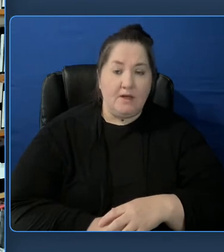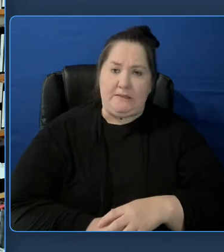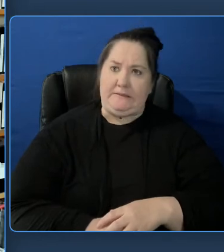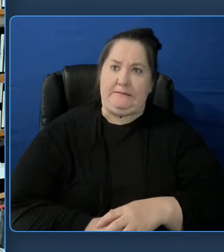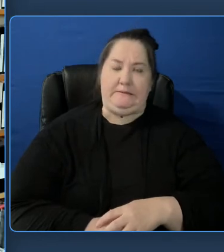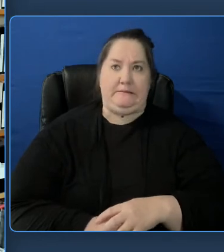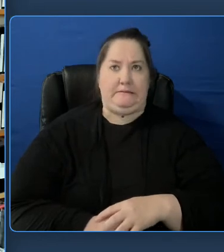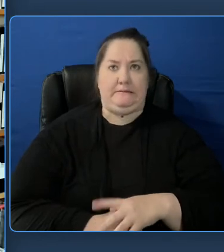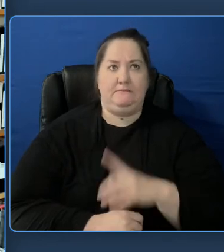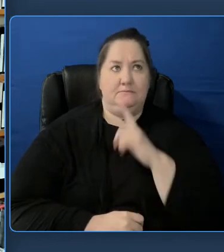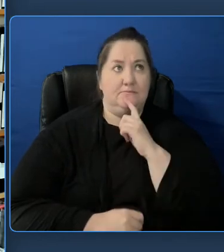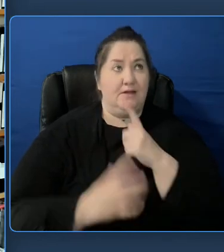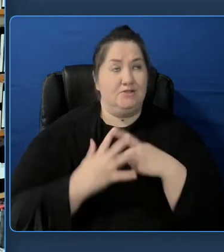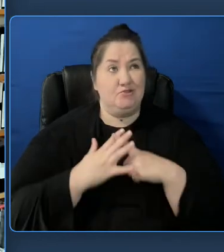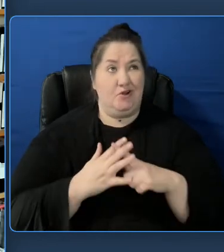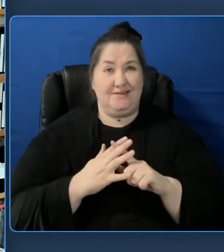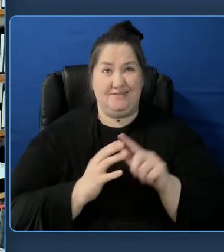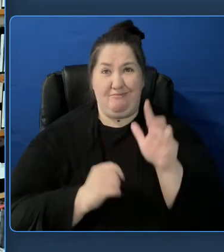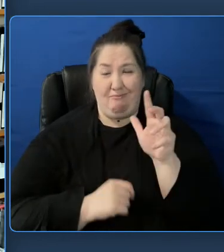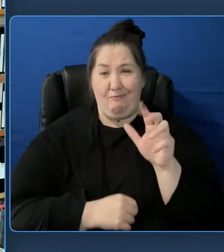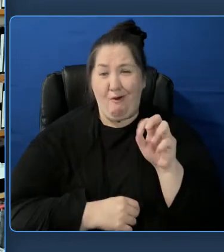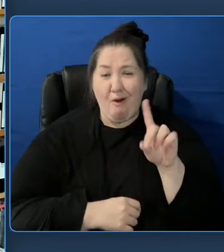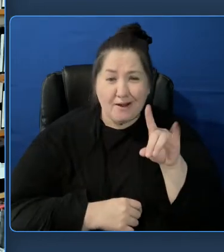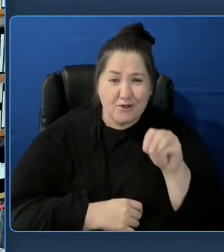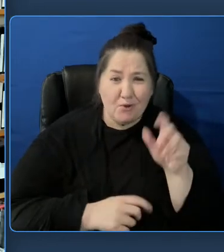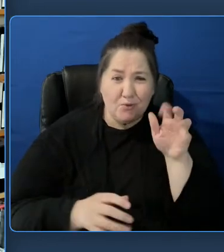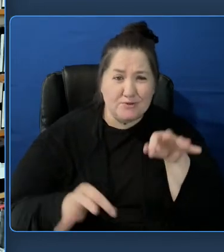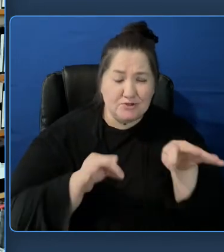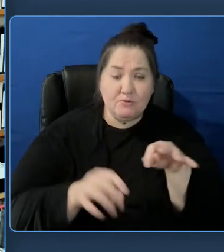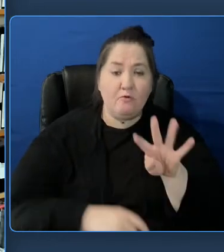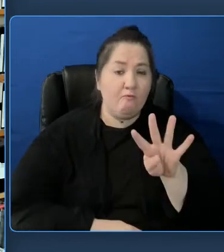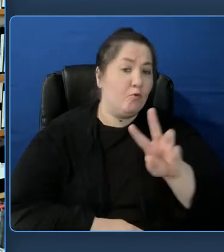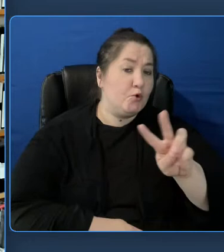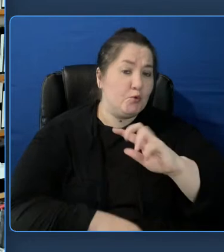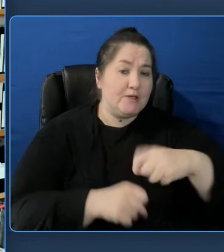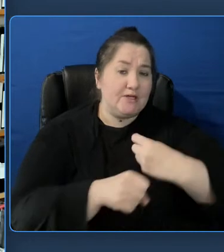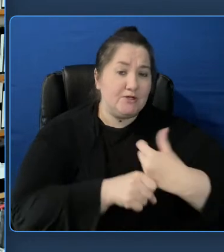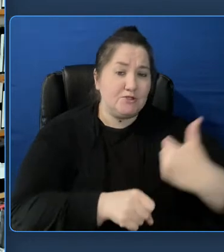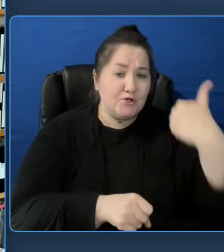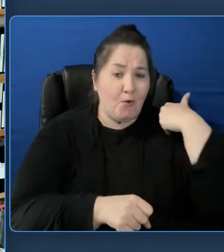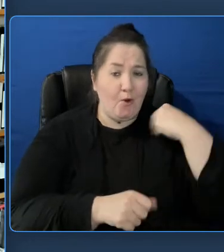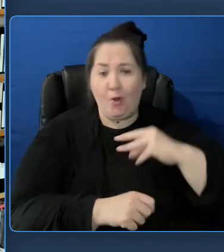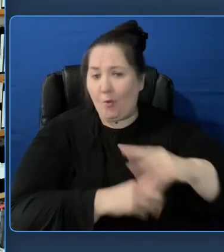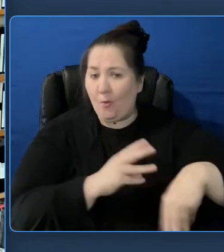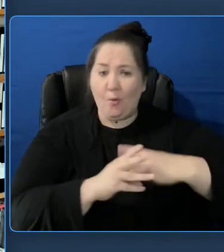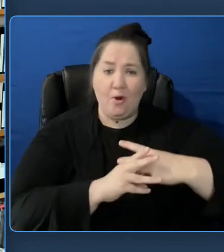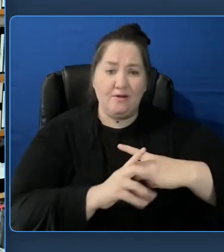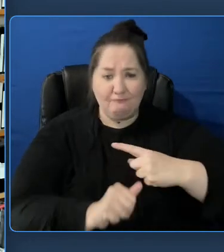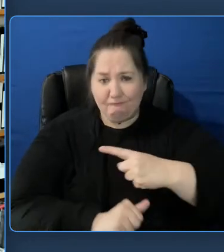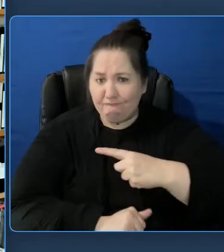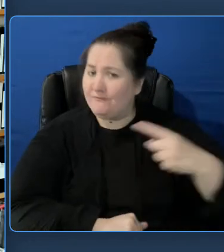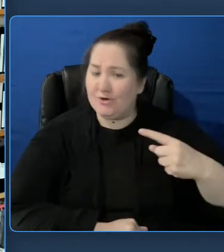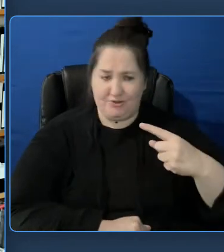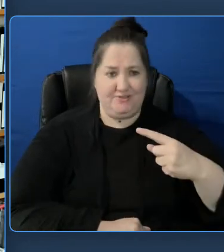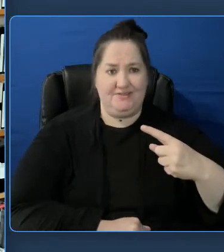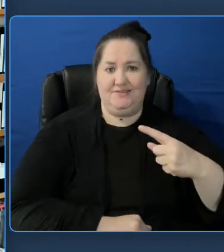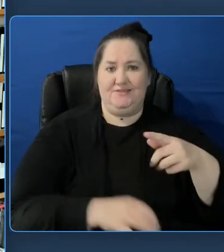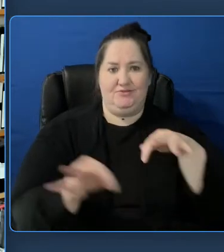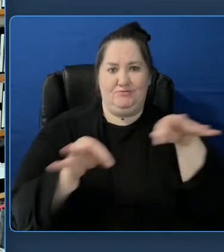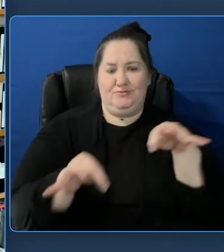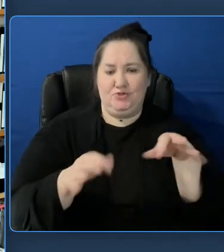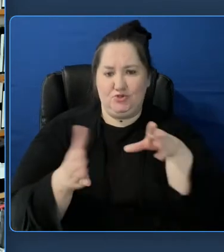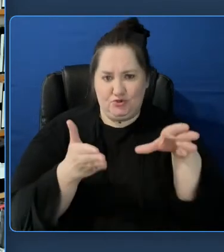I started with audio description 42 years ago with the world's first audio description service,